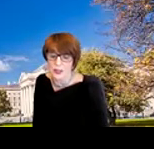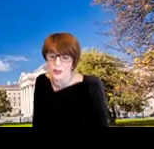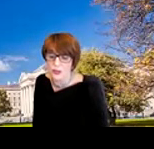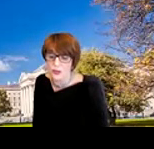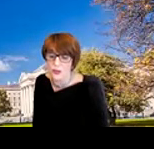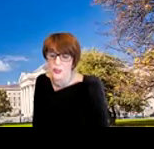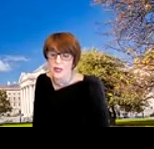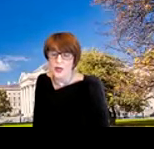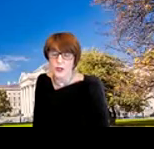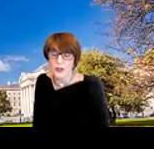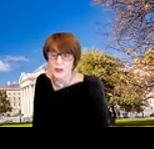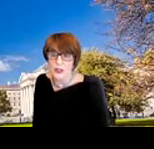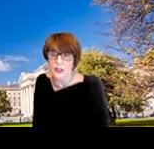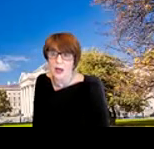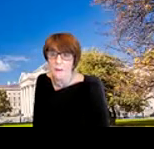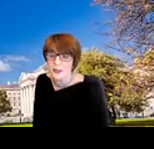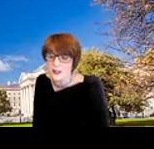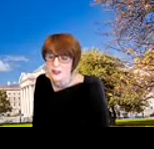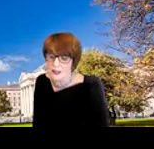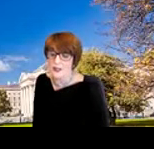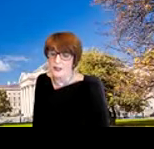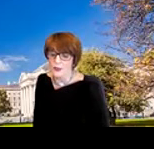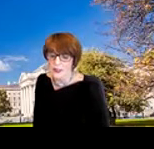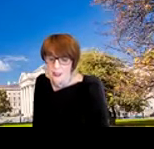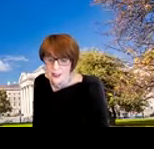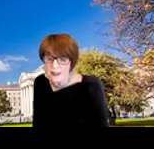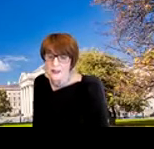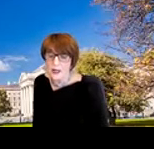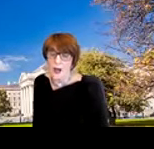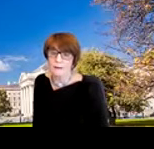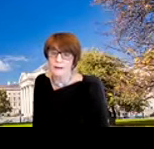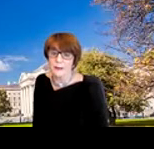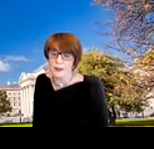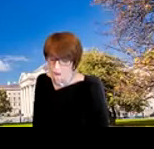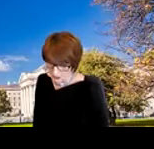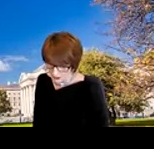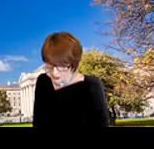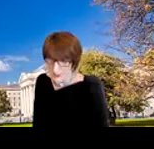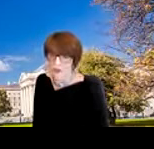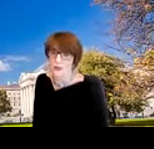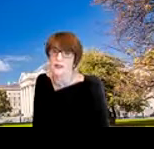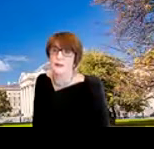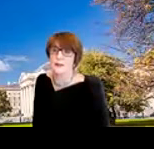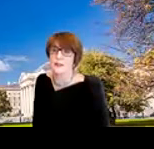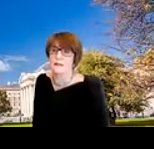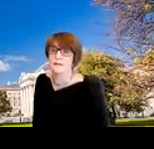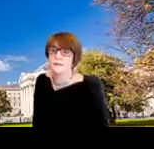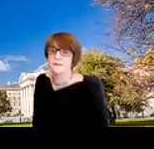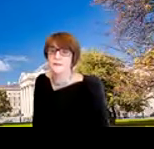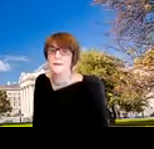just really shows the competence and the resilience of people with an intellectual